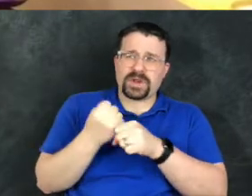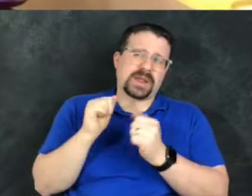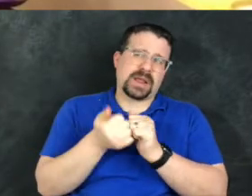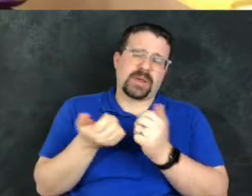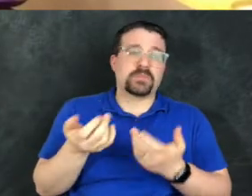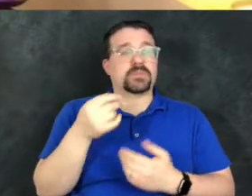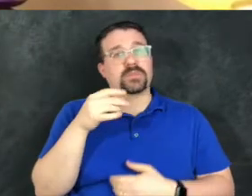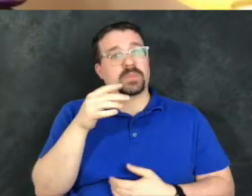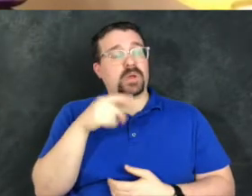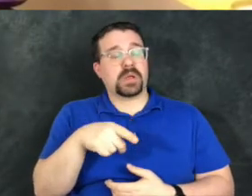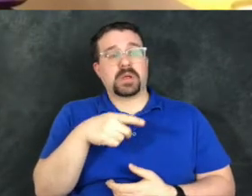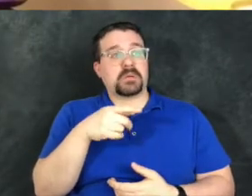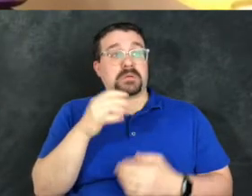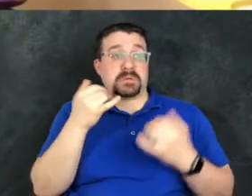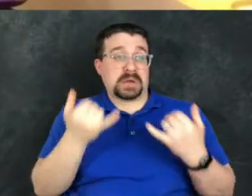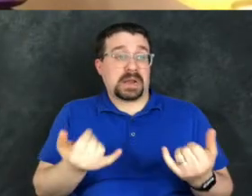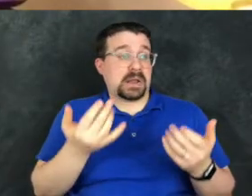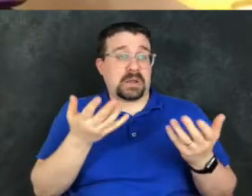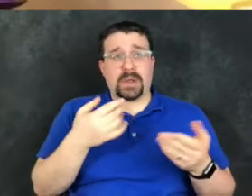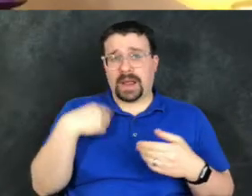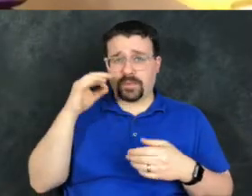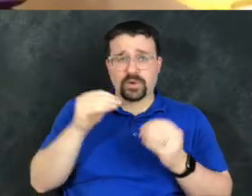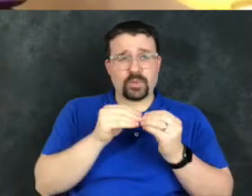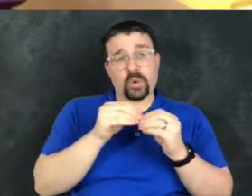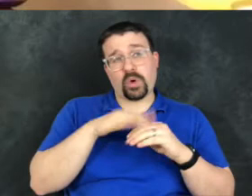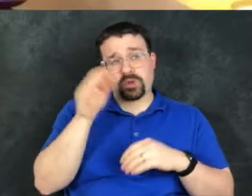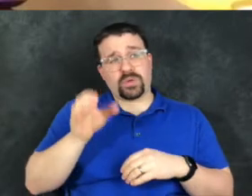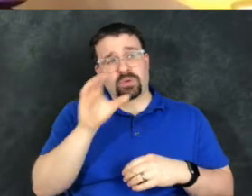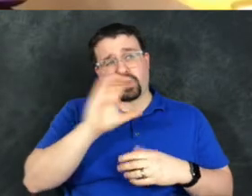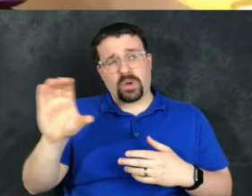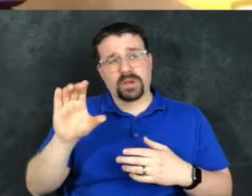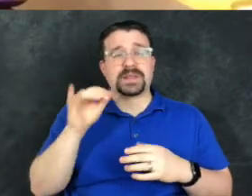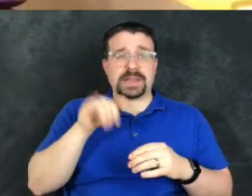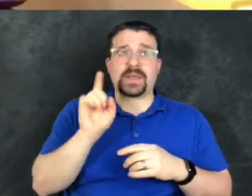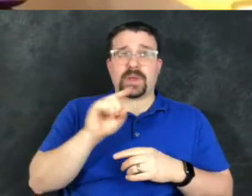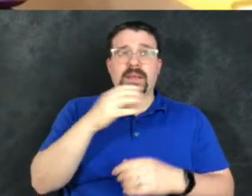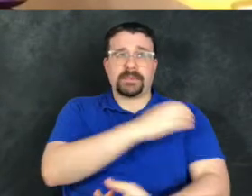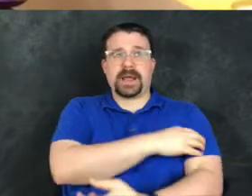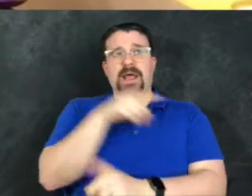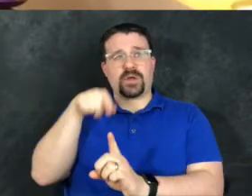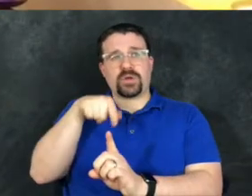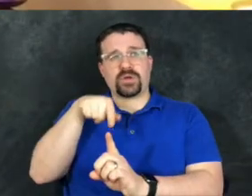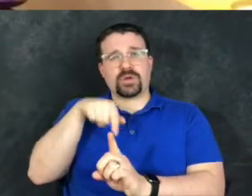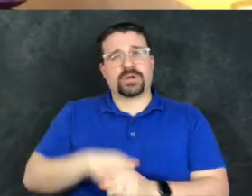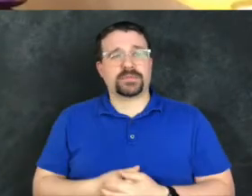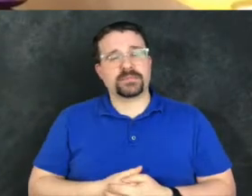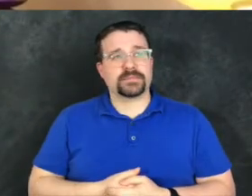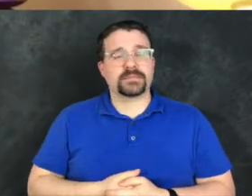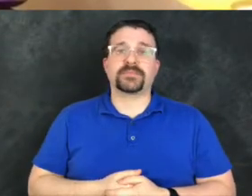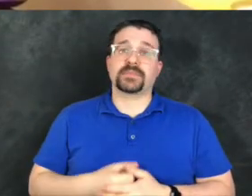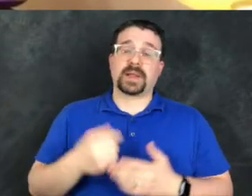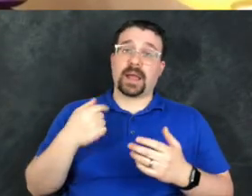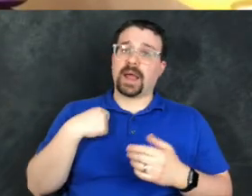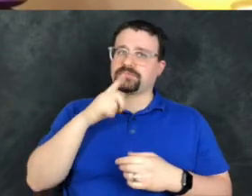last 40 years?" Well, Graham replied, "Now I preach more on the cross. That's where the power